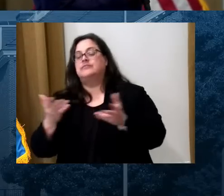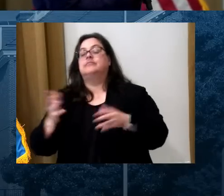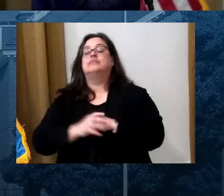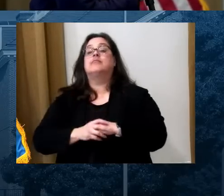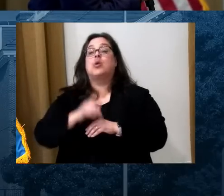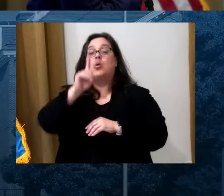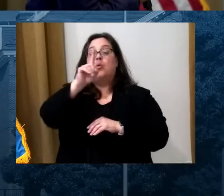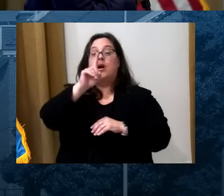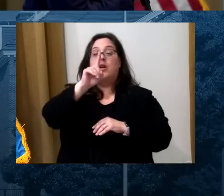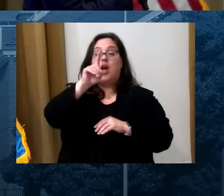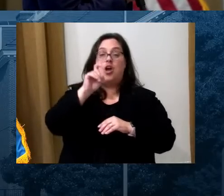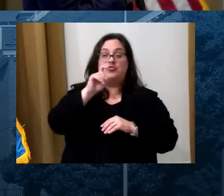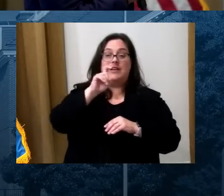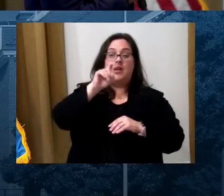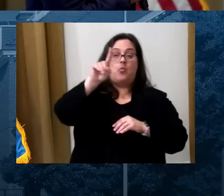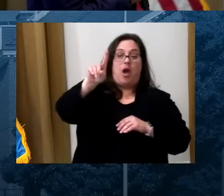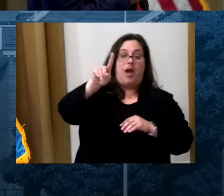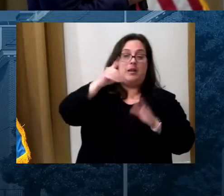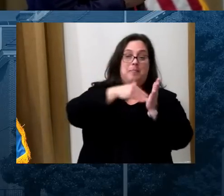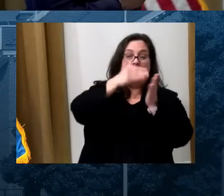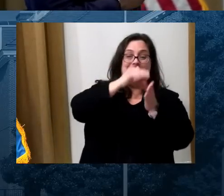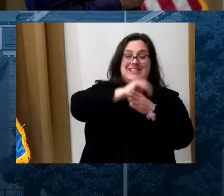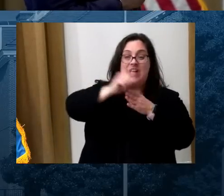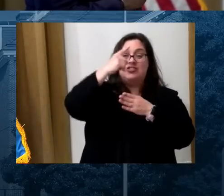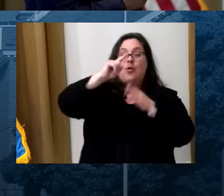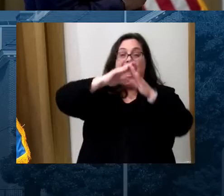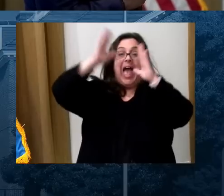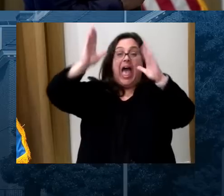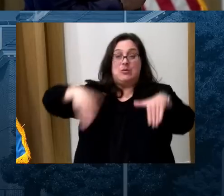$101 million for housing. He's standing up.